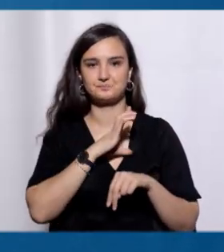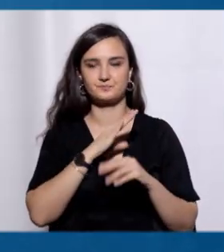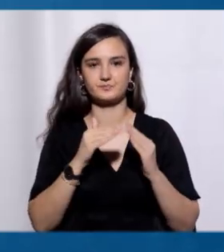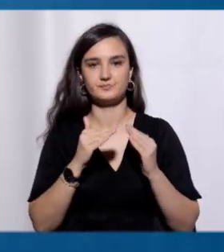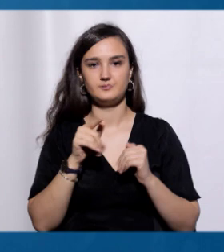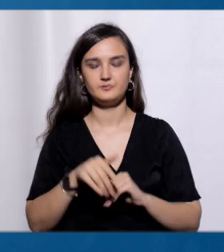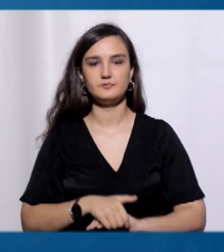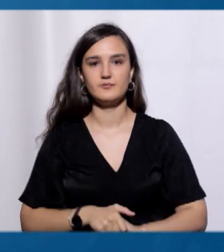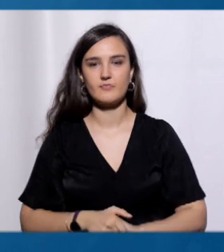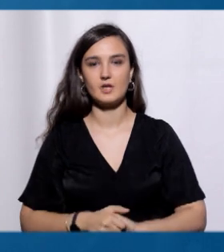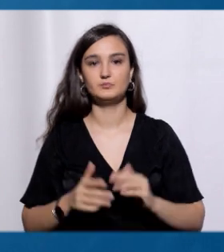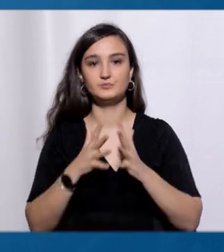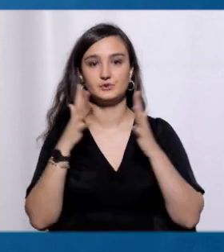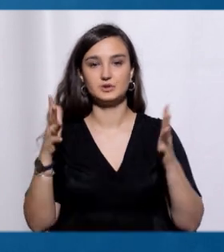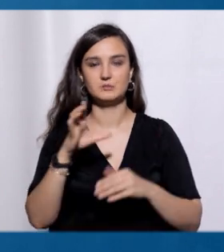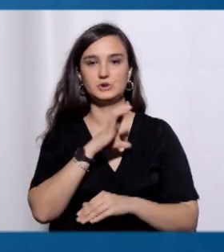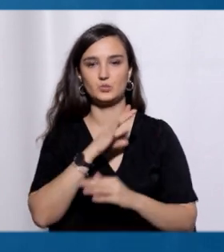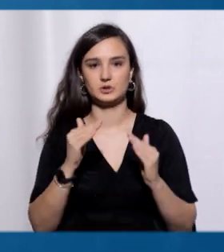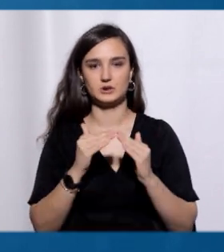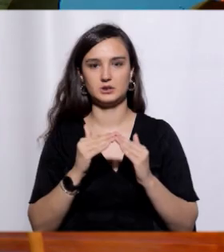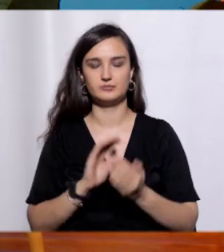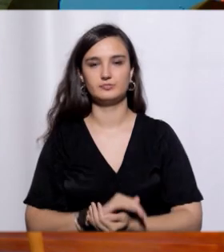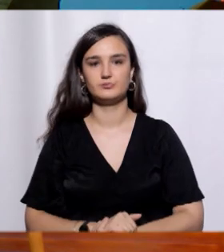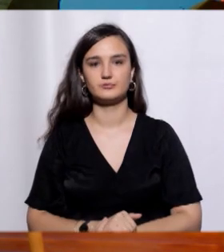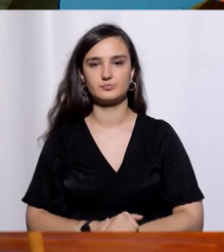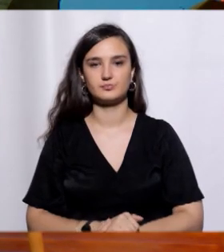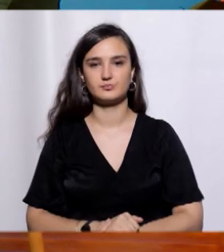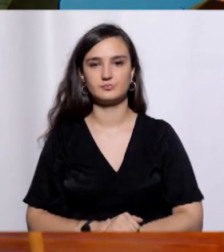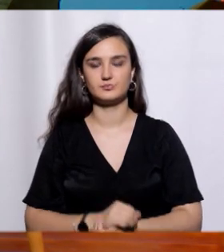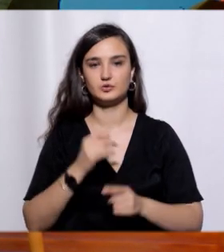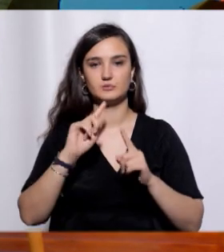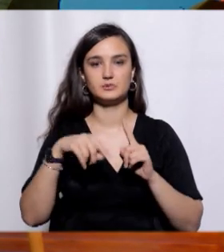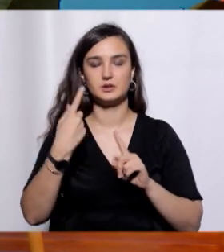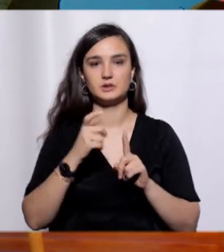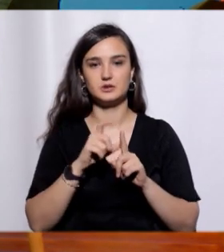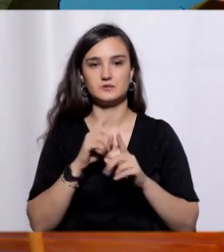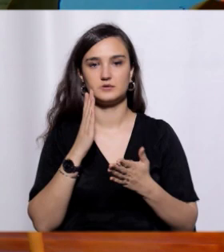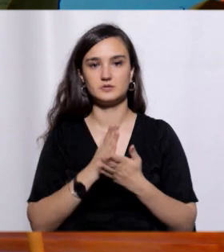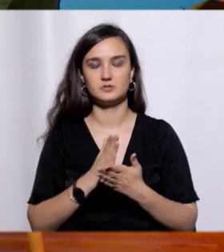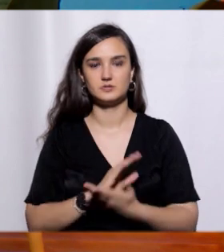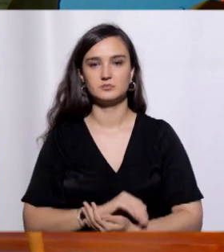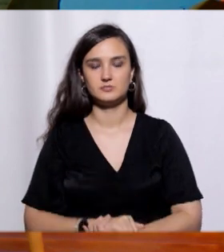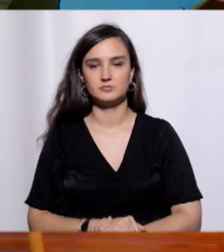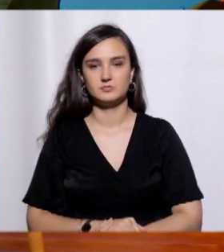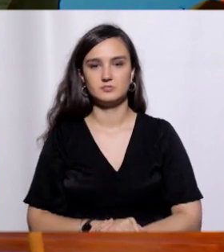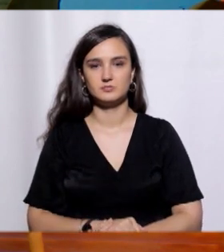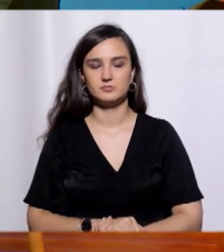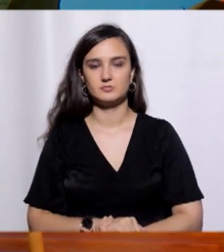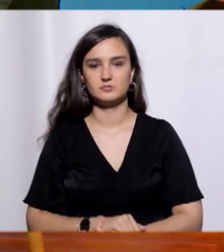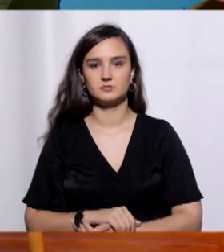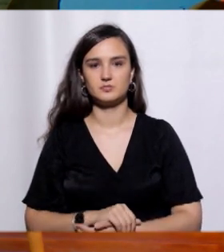house. Yes. Didi, didruli sahli. Our next word is to propose.